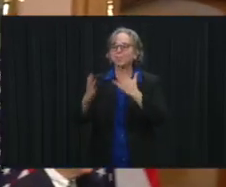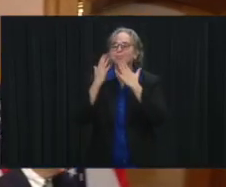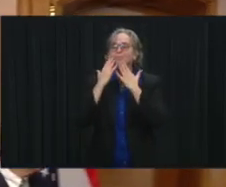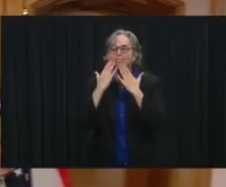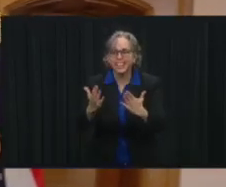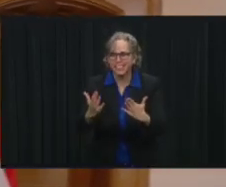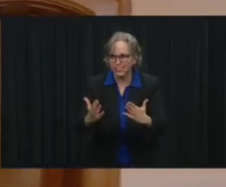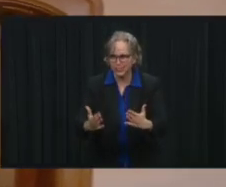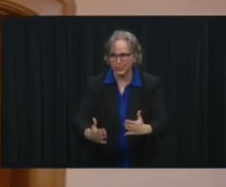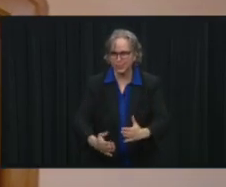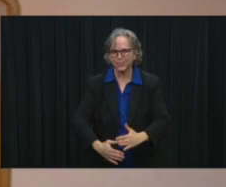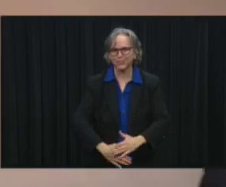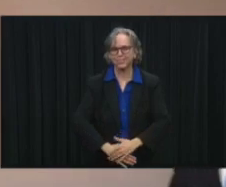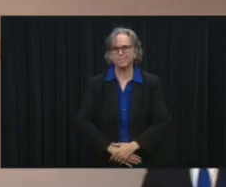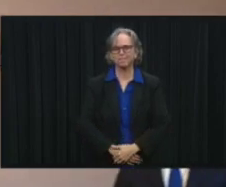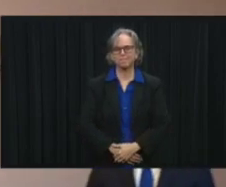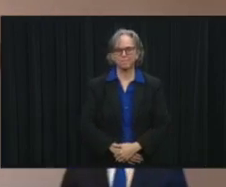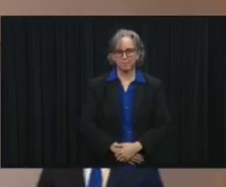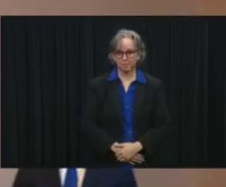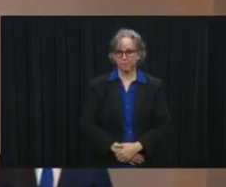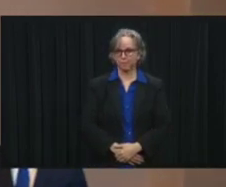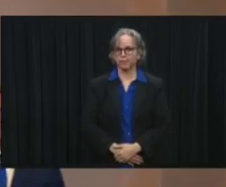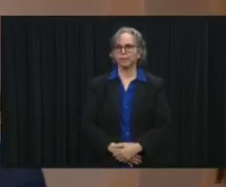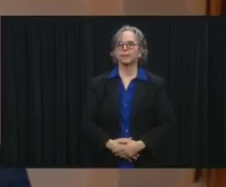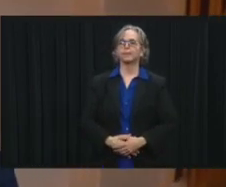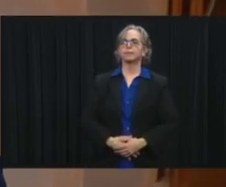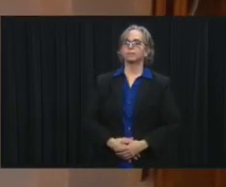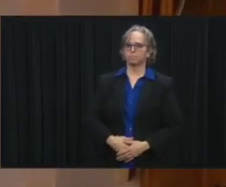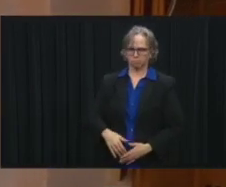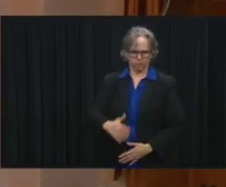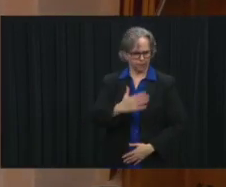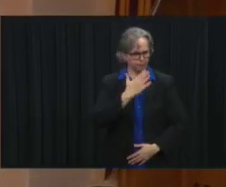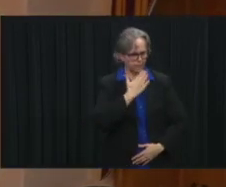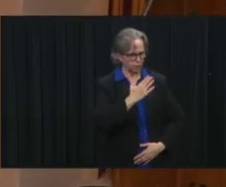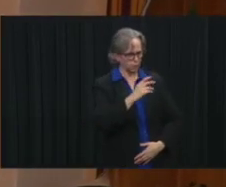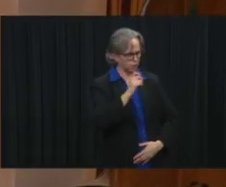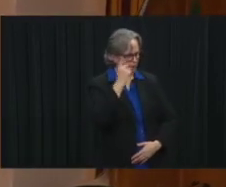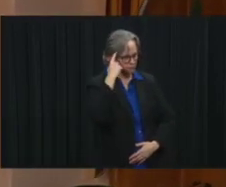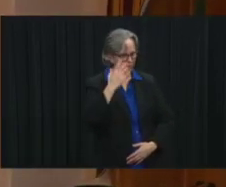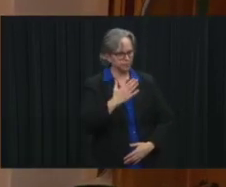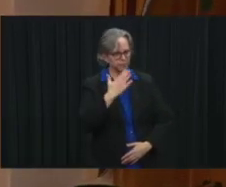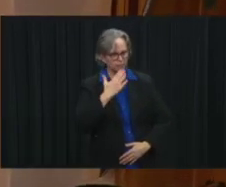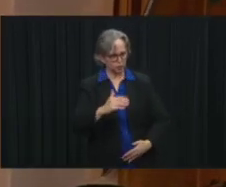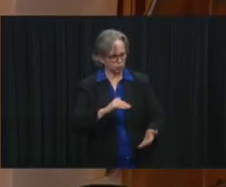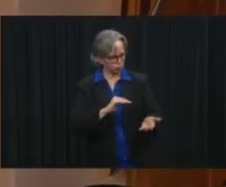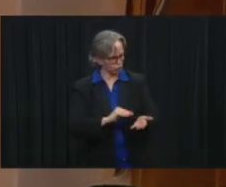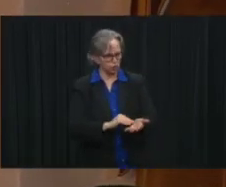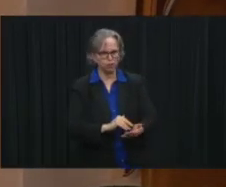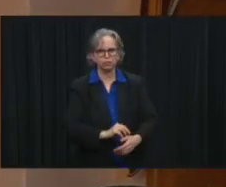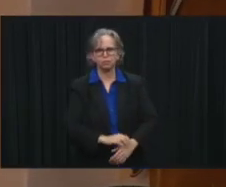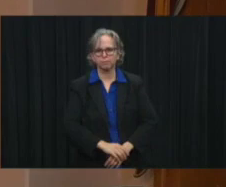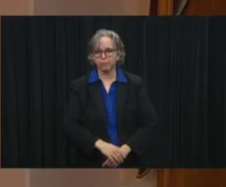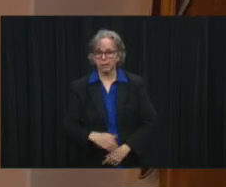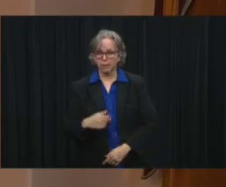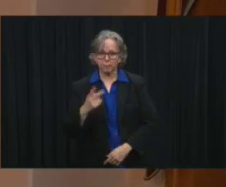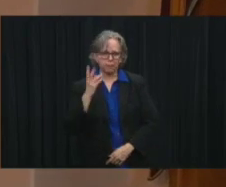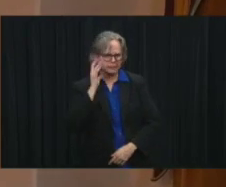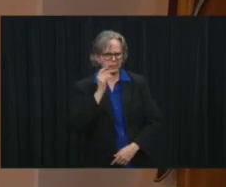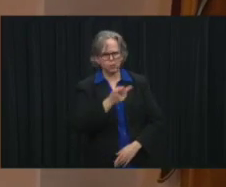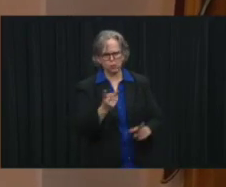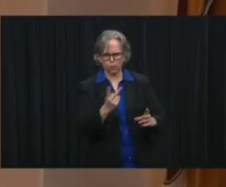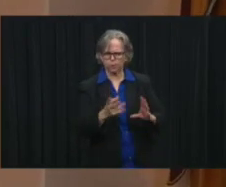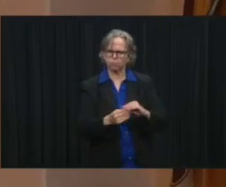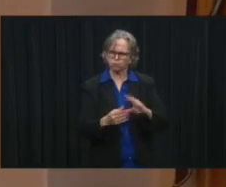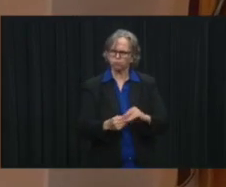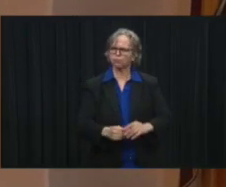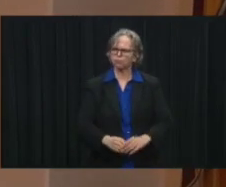thank you, Governor, and thank you, Dr. Acton. You know, as I was listening to the two of you speak and looking at the charts, and we